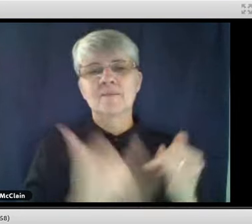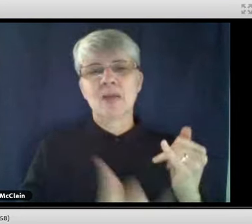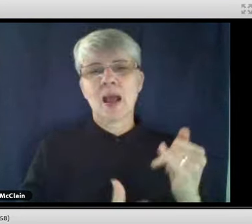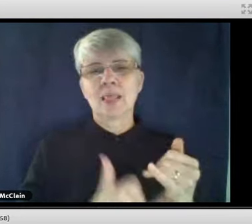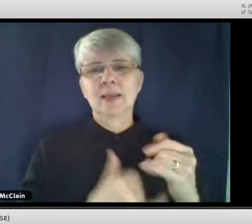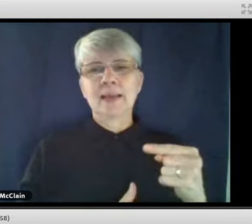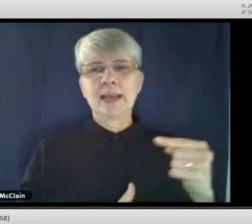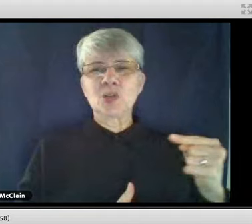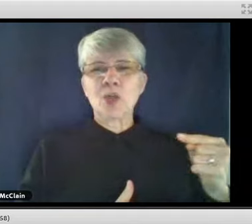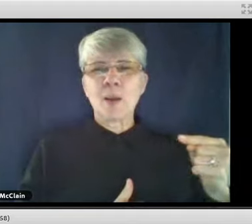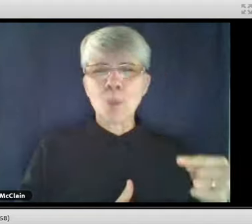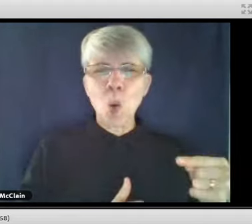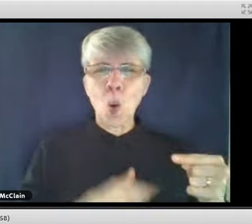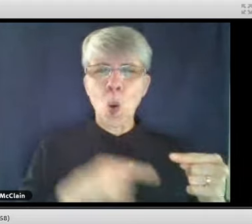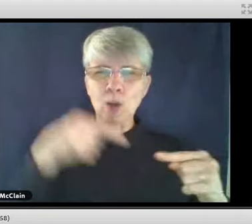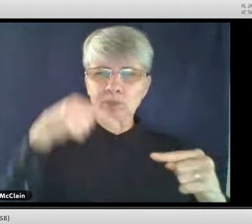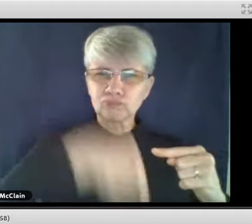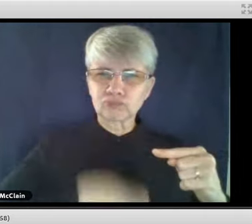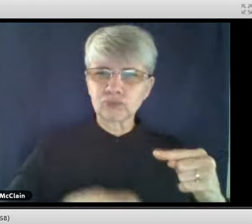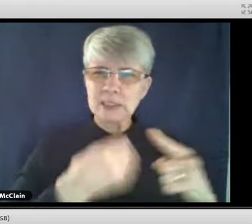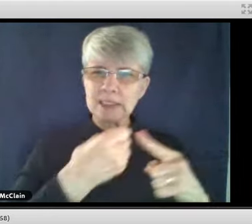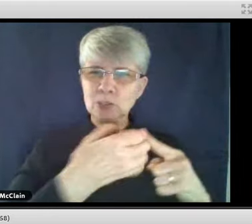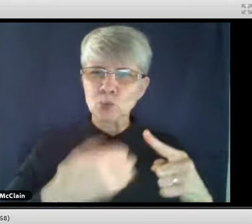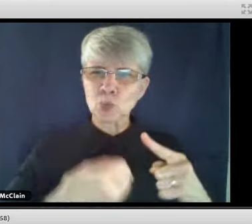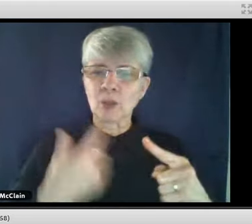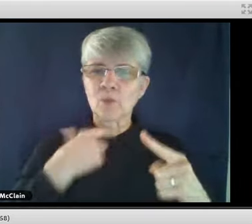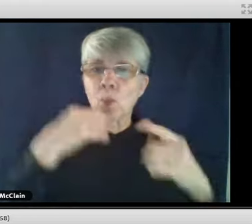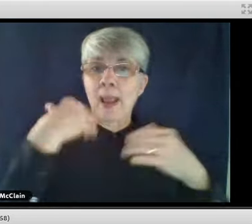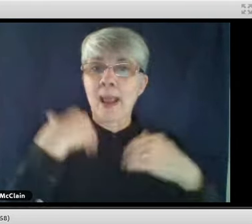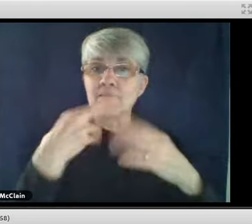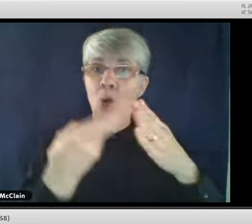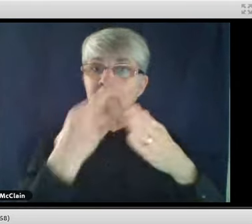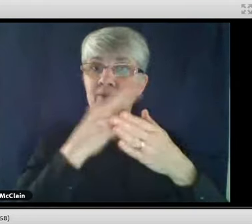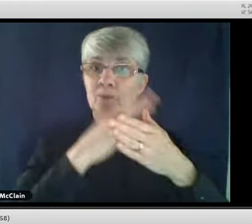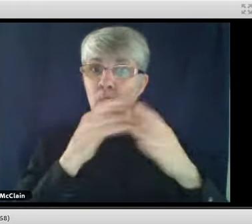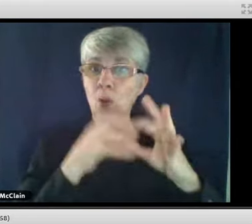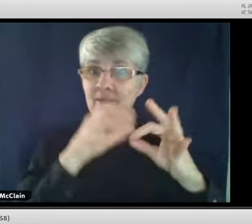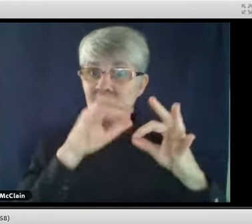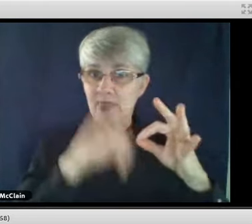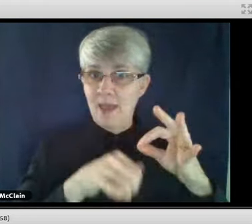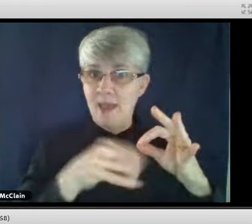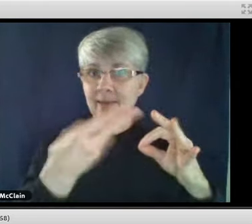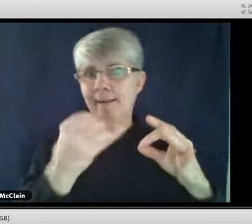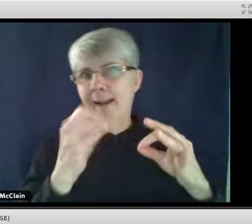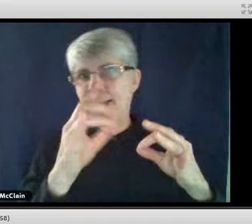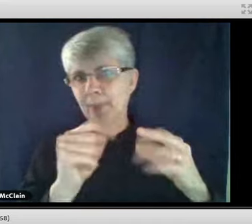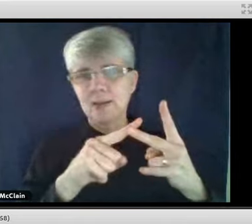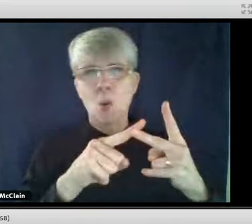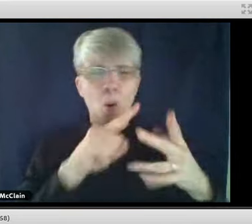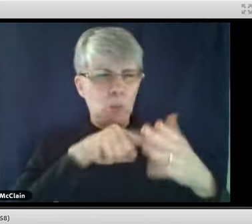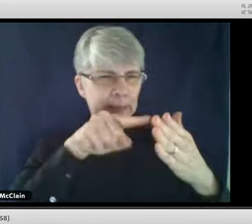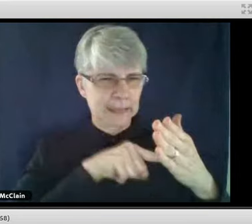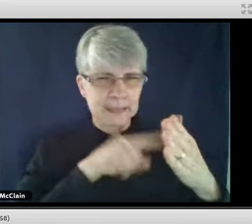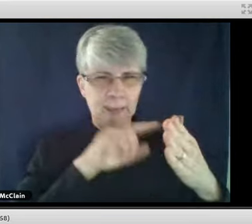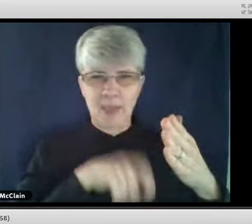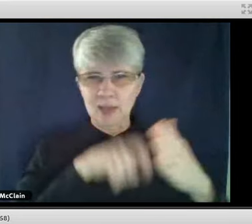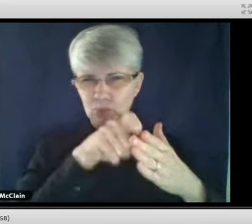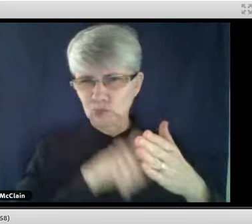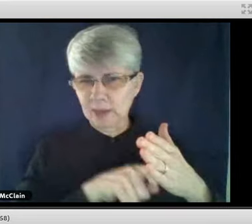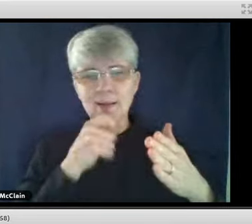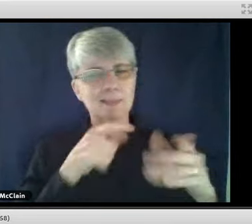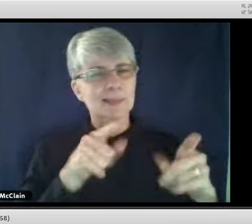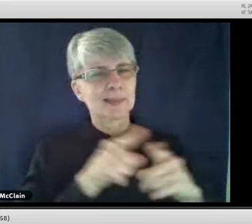the more descriptive section, that's where if we have like a review of a Hamlet or a criticism of Hamlet, that's not the